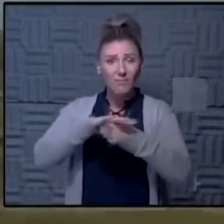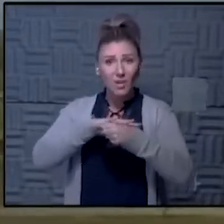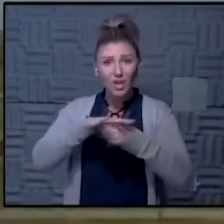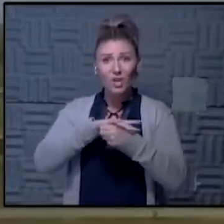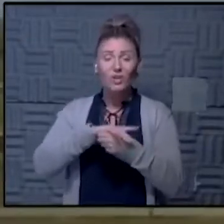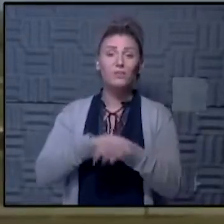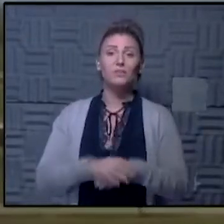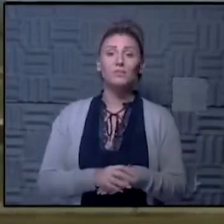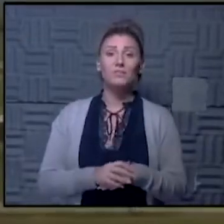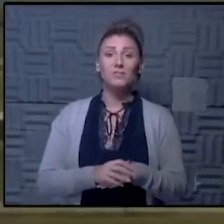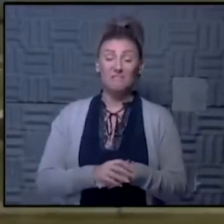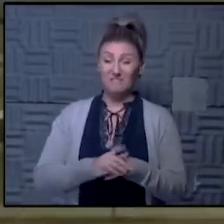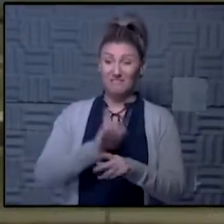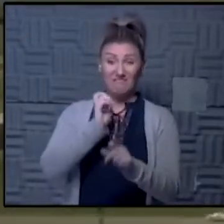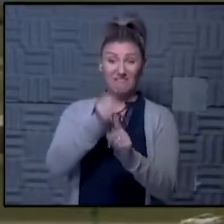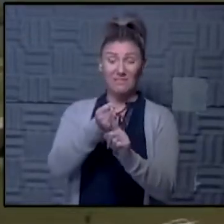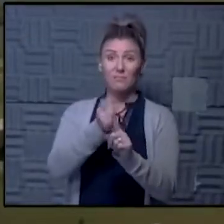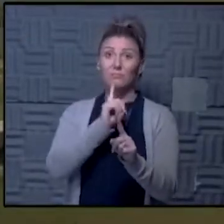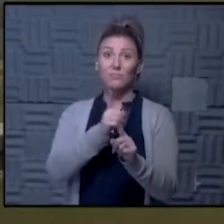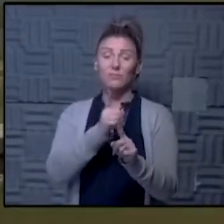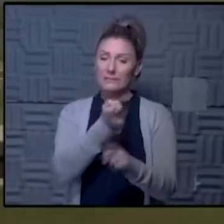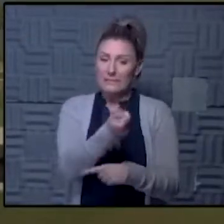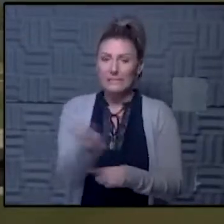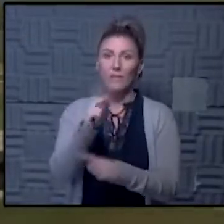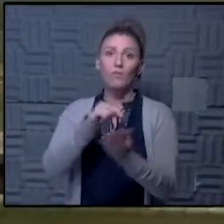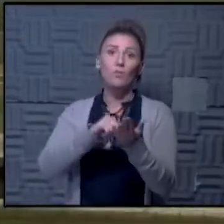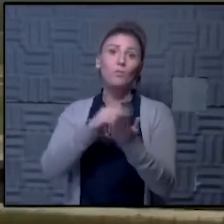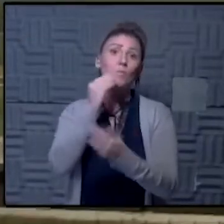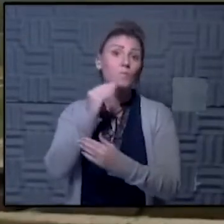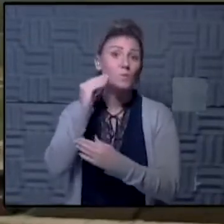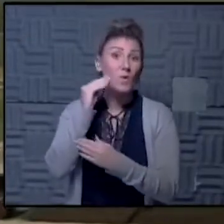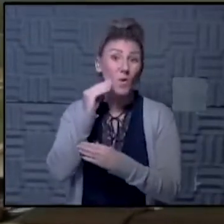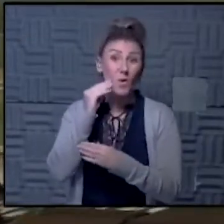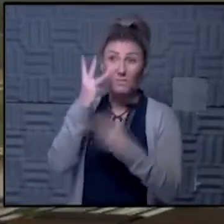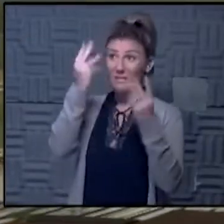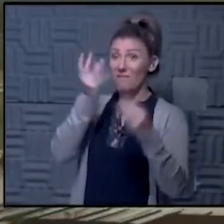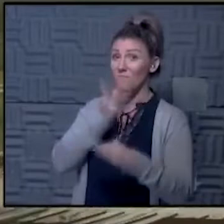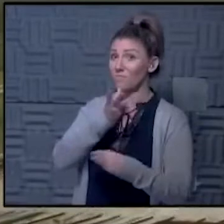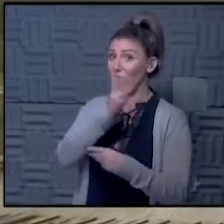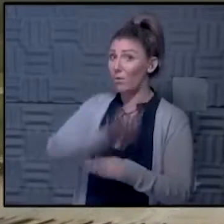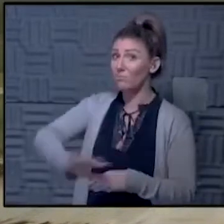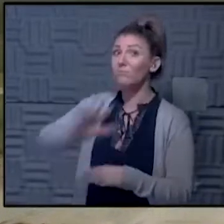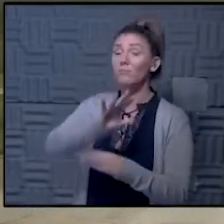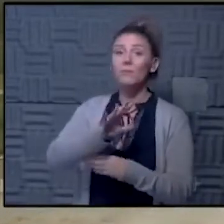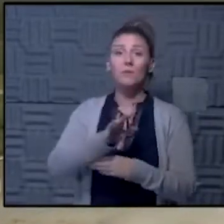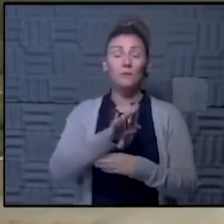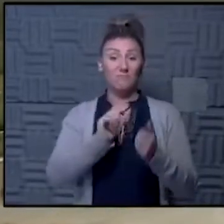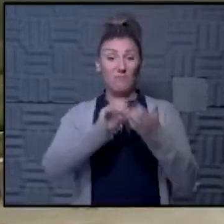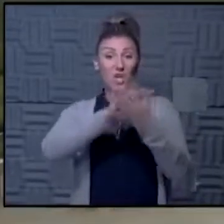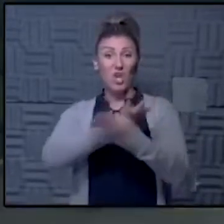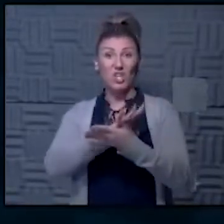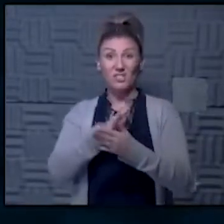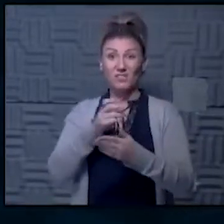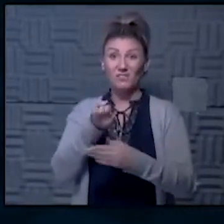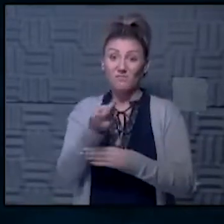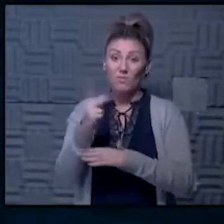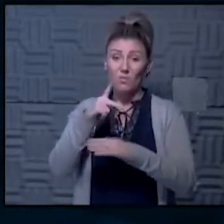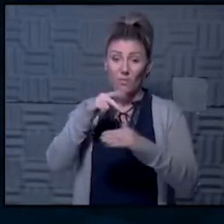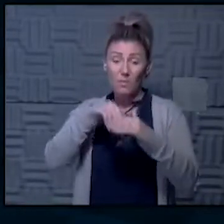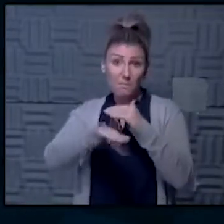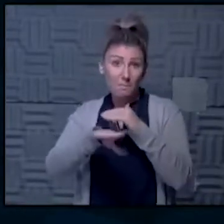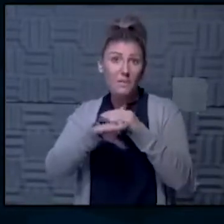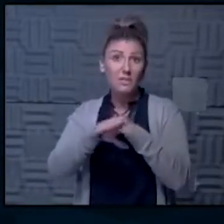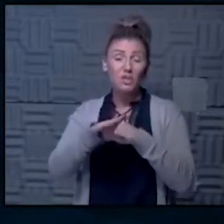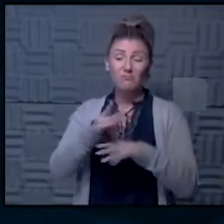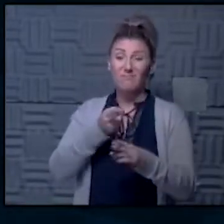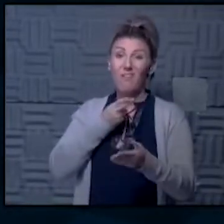has hit certainly several nursing homes in the rural areas to cause some of the admissions, but we're honestly probably